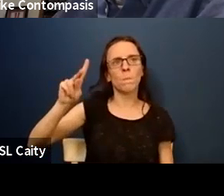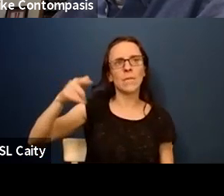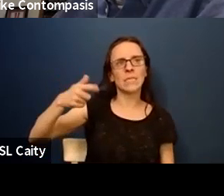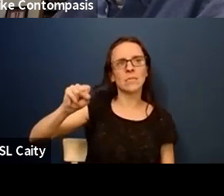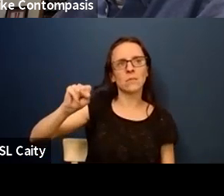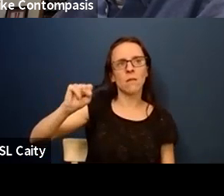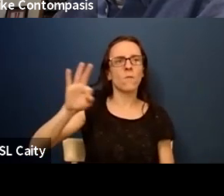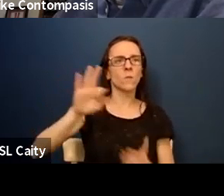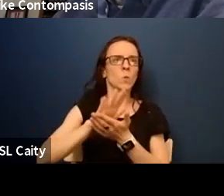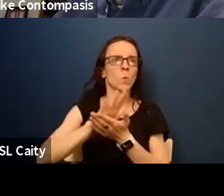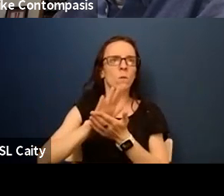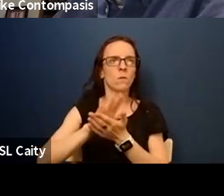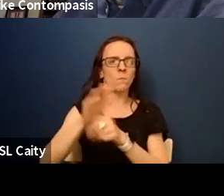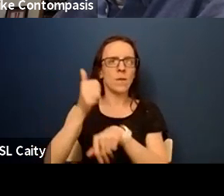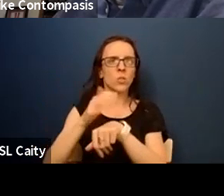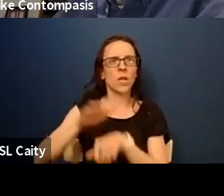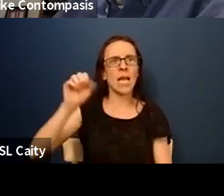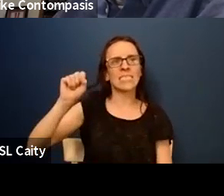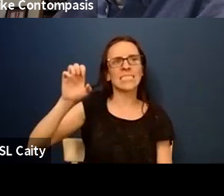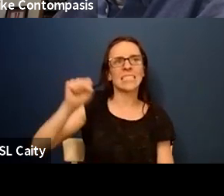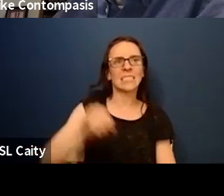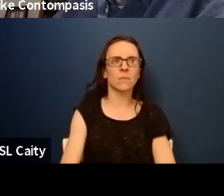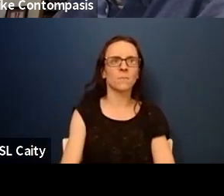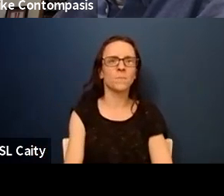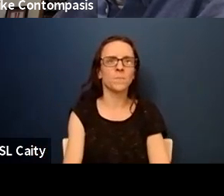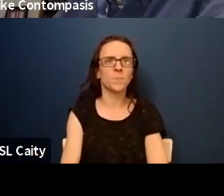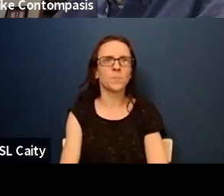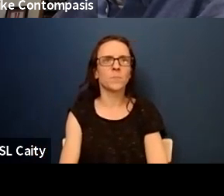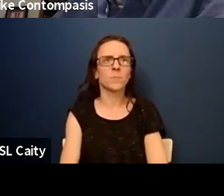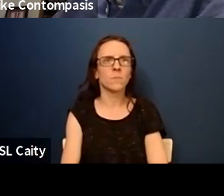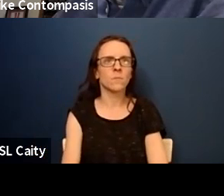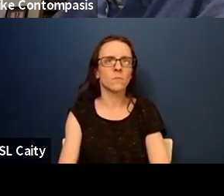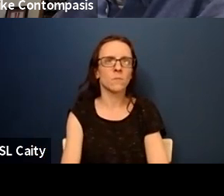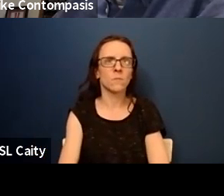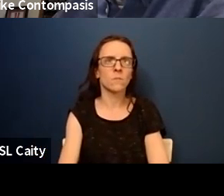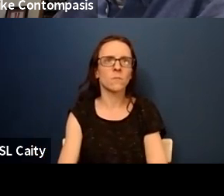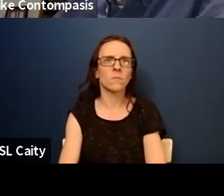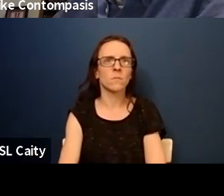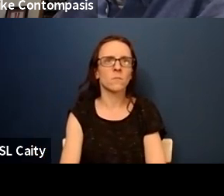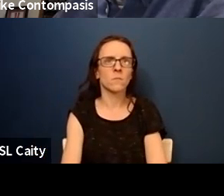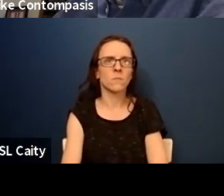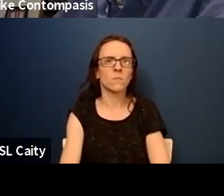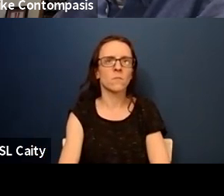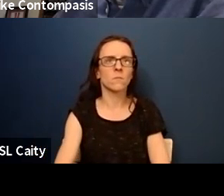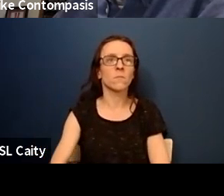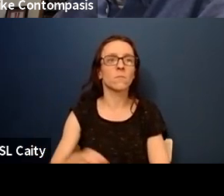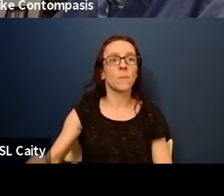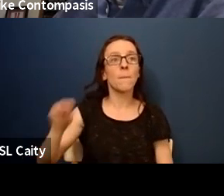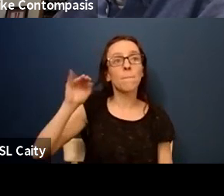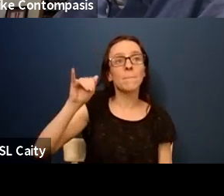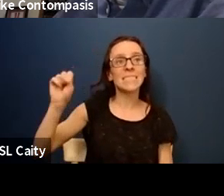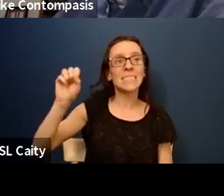schools by socioeconomic status, socioeconomic indicator. So top X percent. Yes, Ms. Garrett.